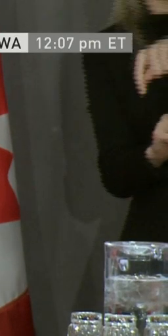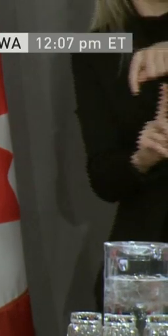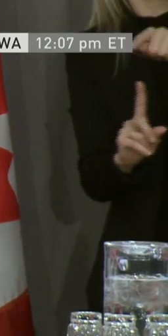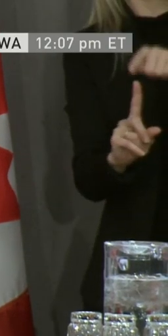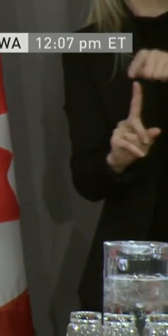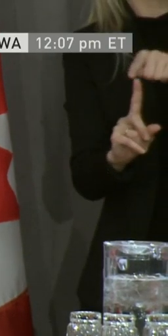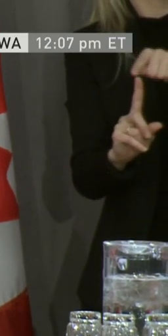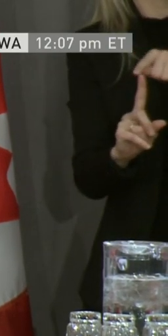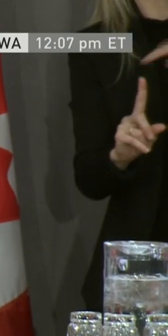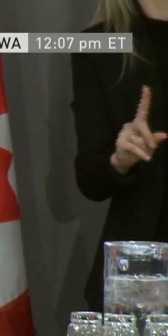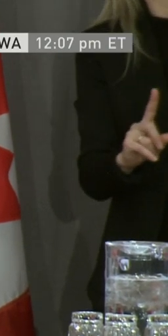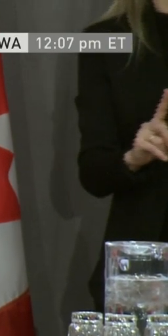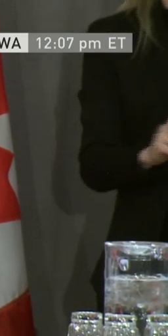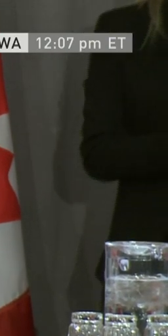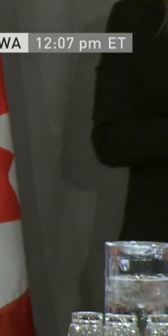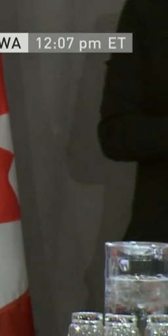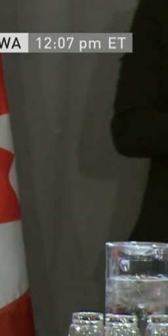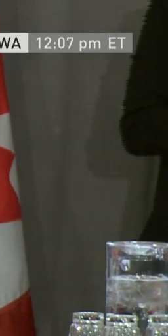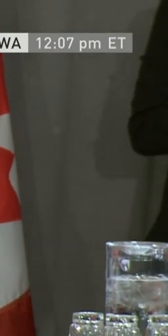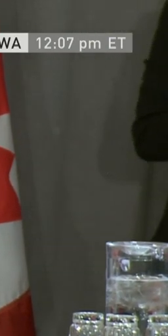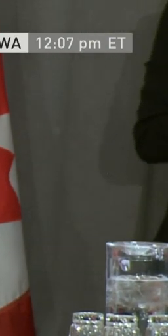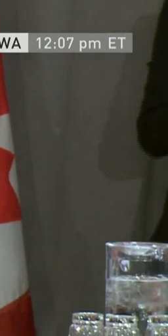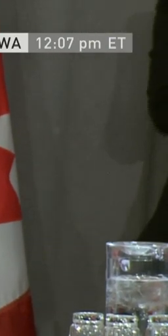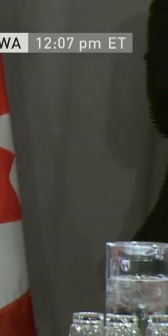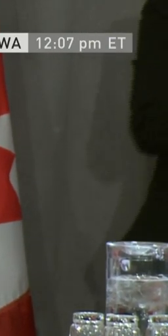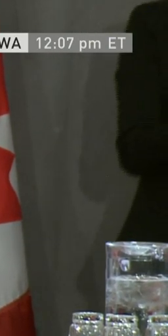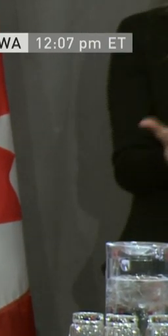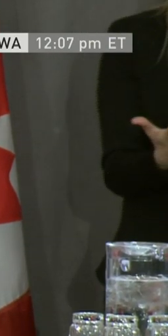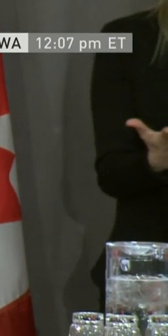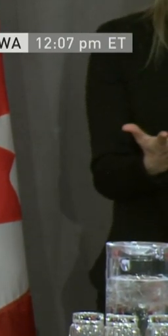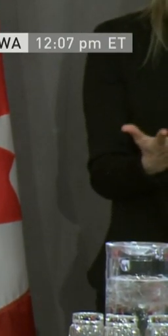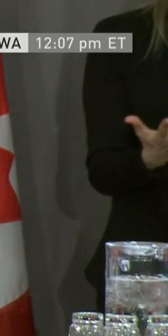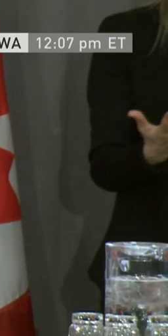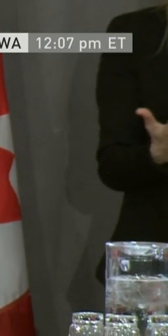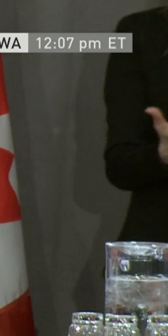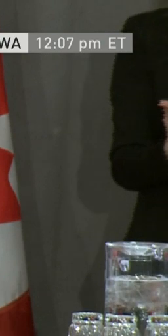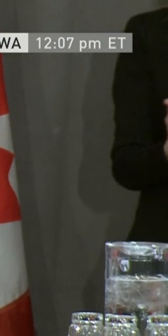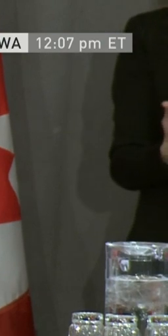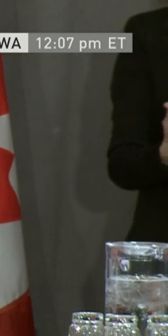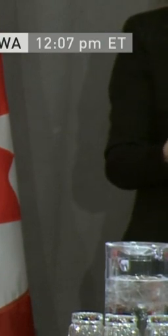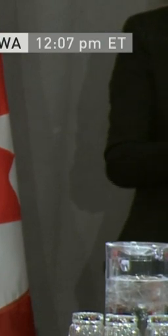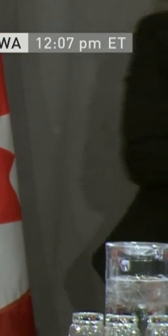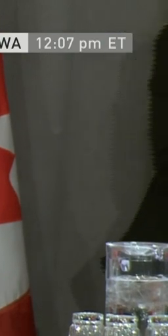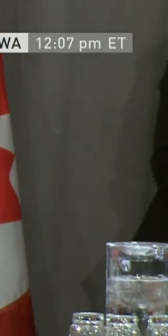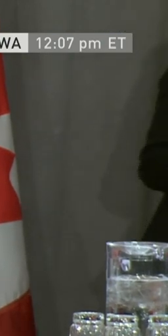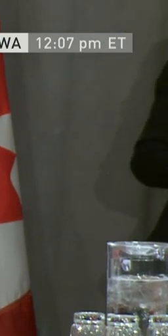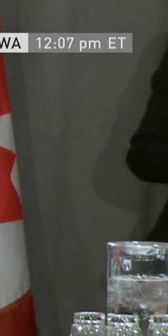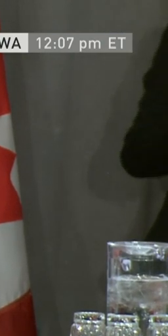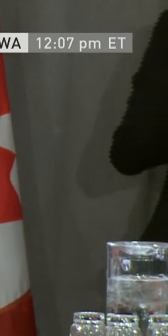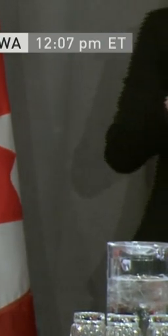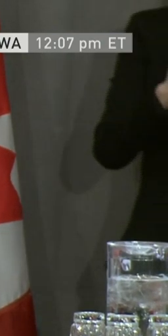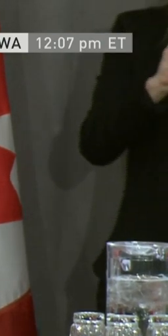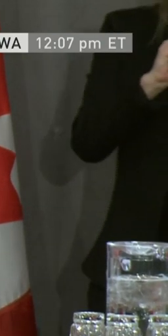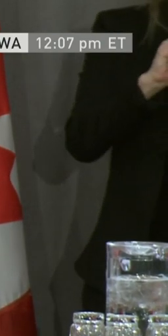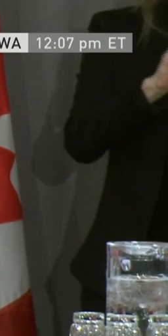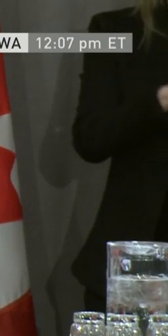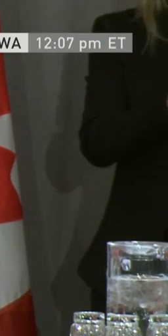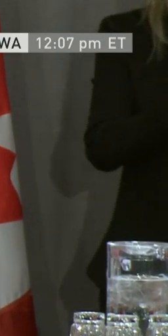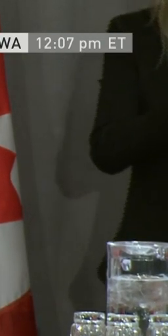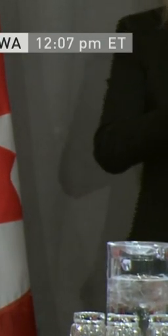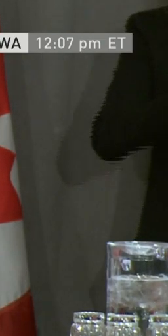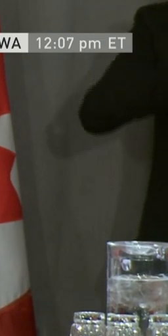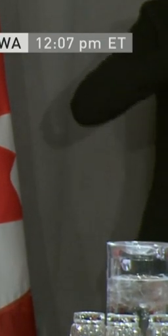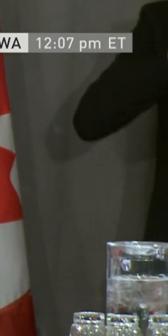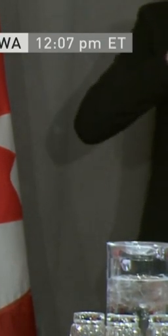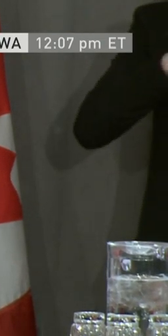time. It was nothing scripted about the bank's posture. I only mentioned that between now and April 15th, we'll be doing our